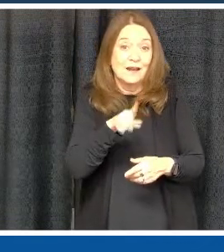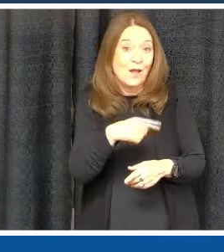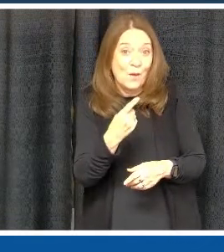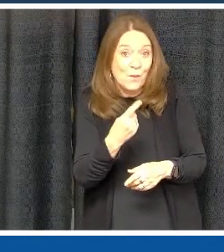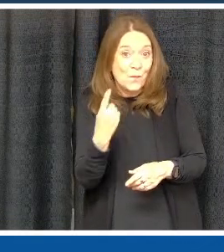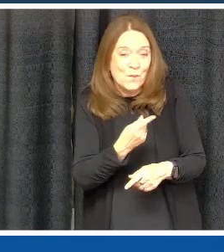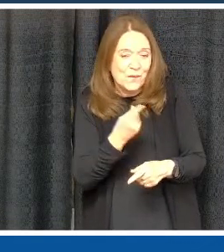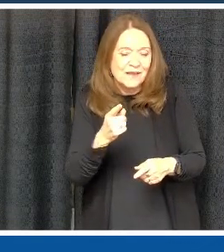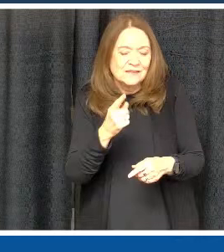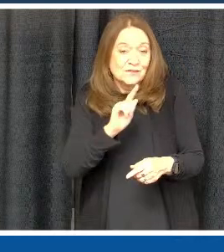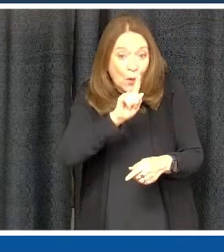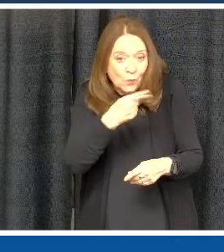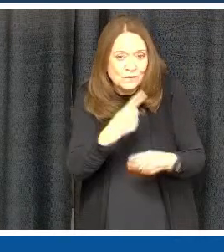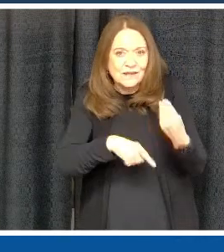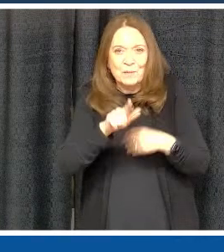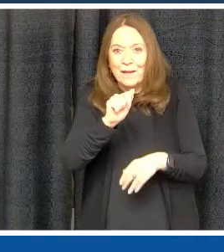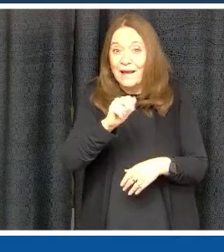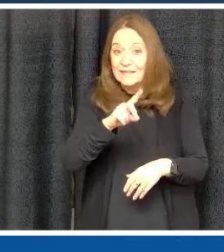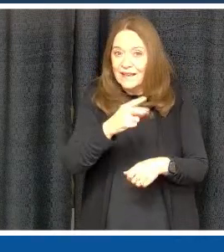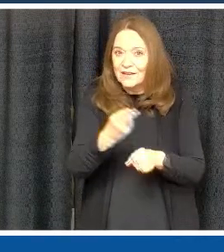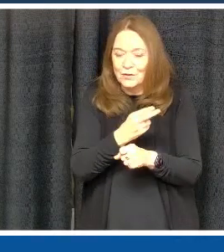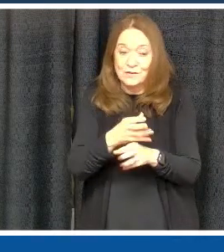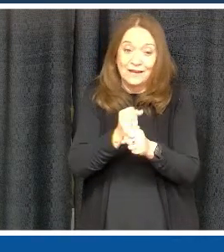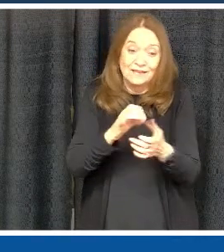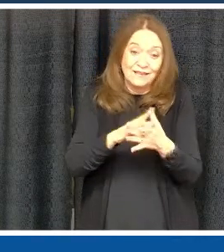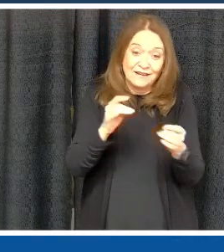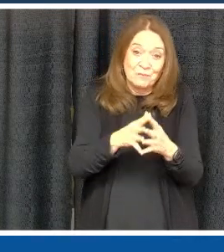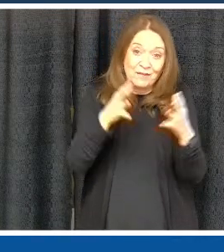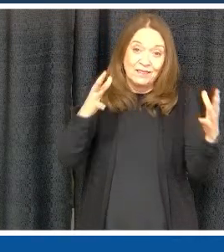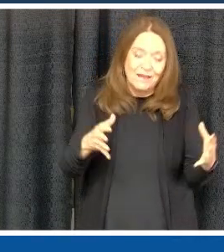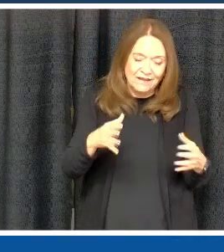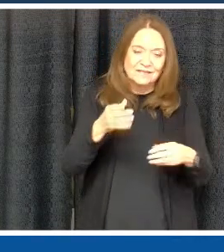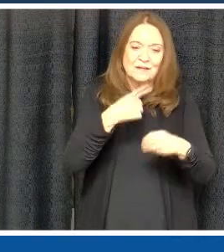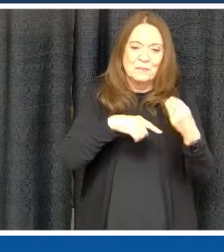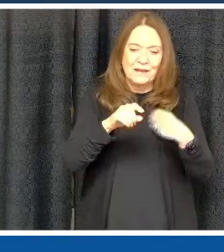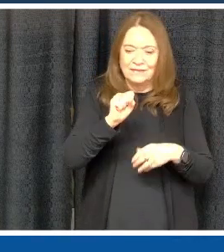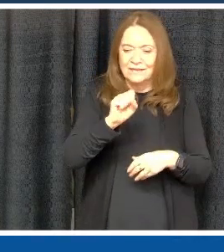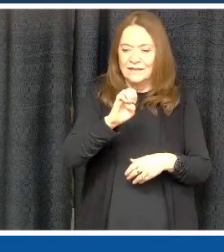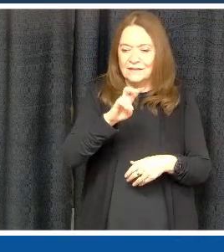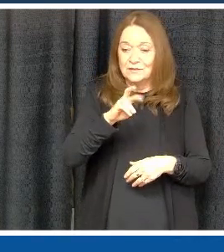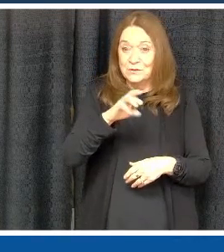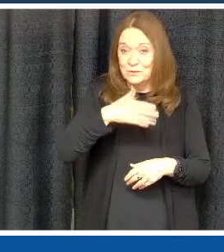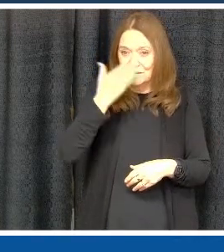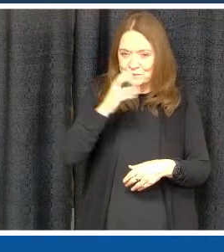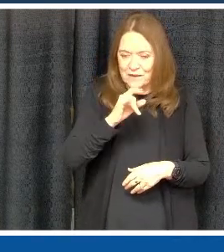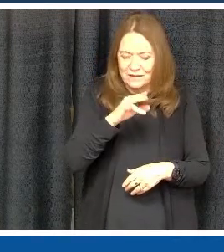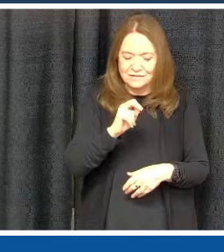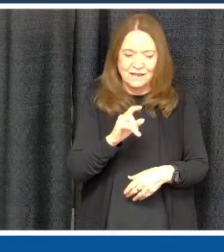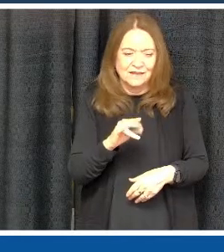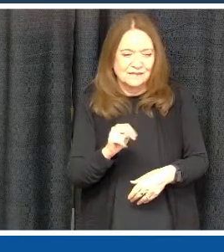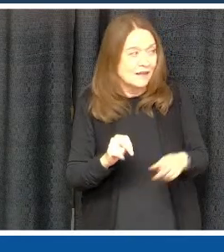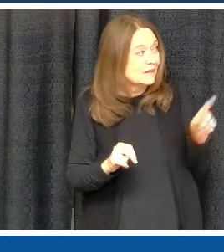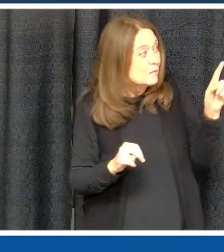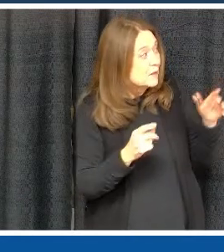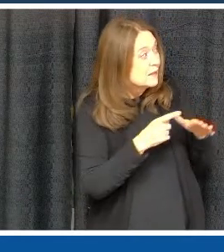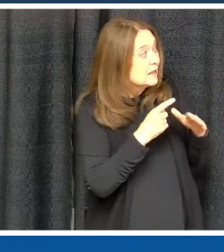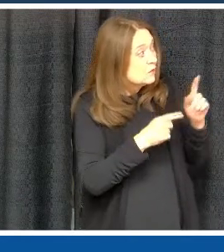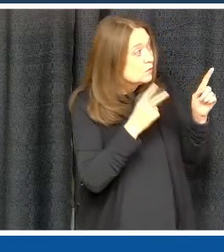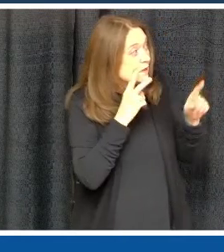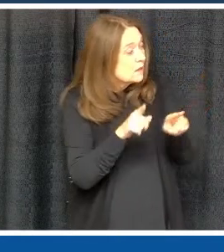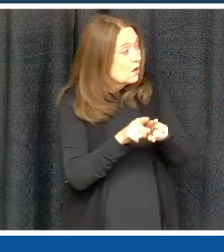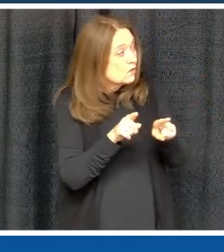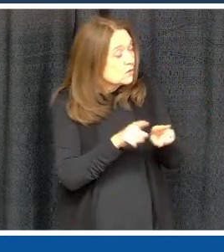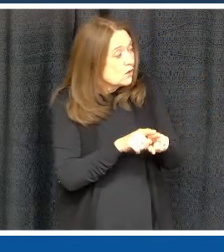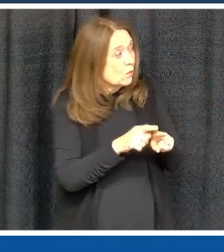use. We got that comment a lot. So, and then on the right, that's the blow up of the land use map, but it's